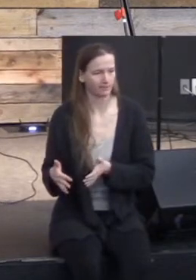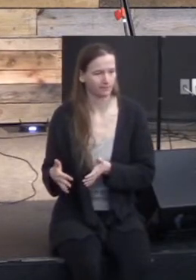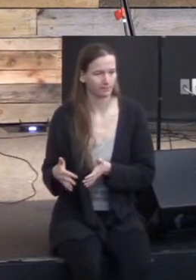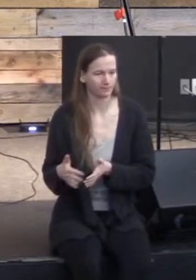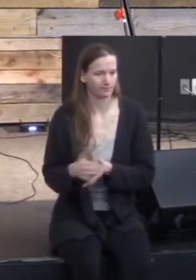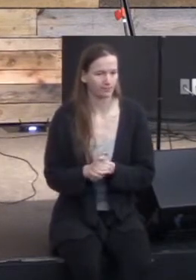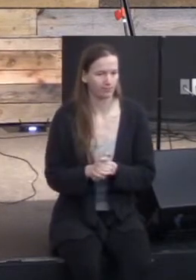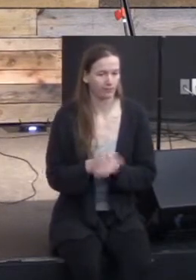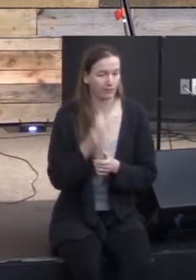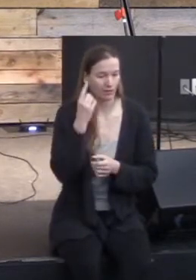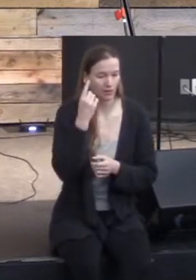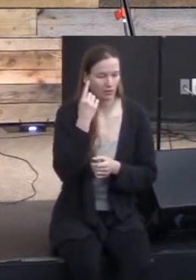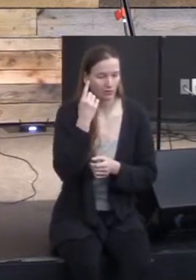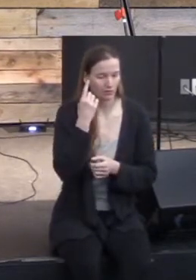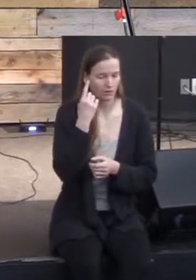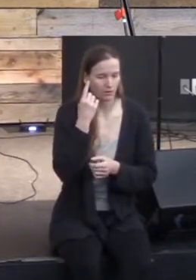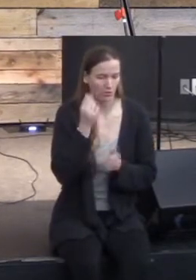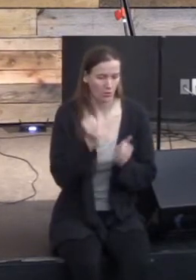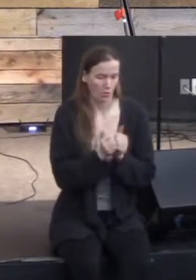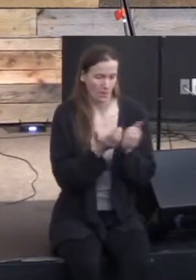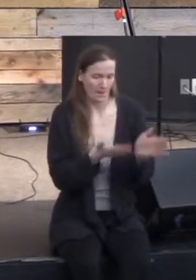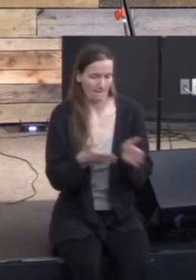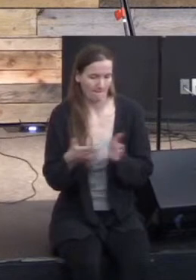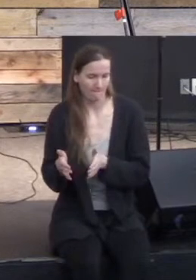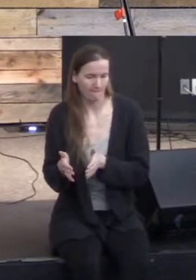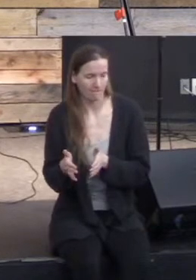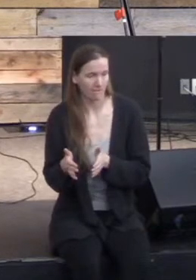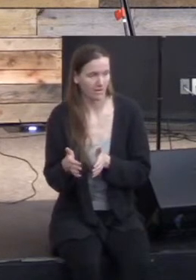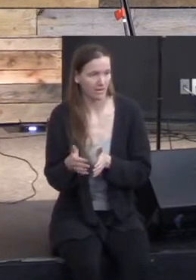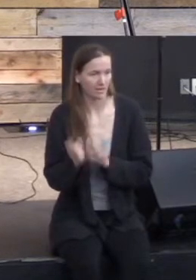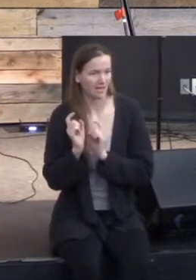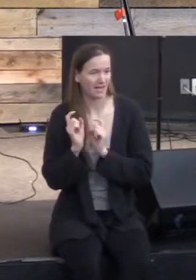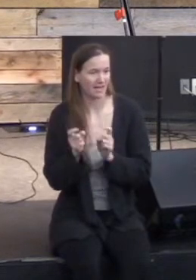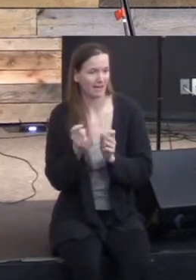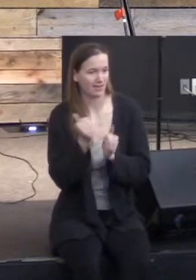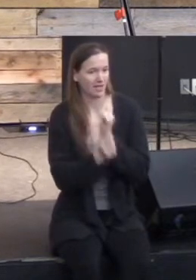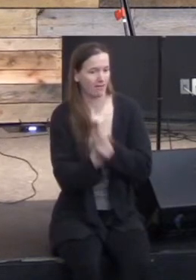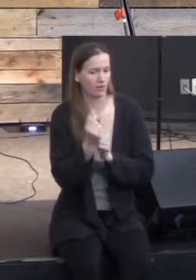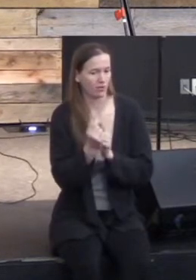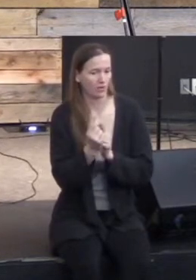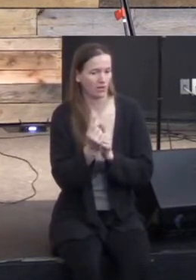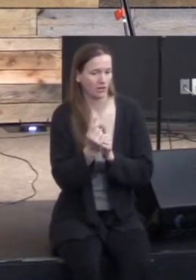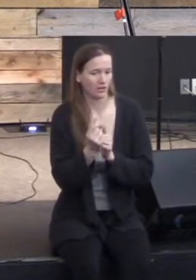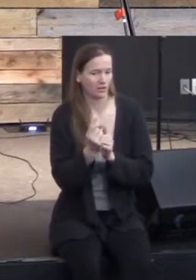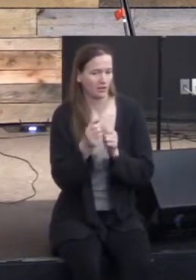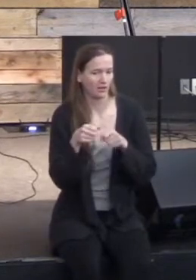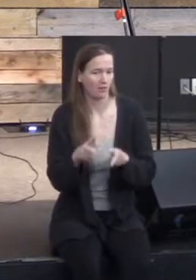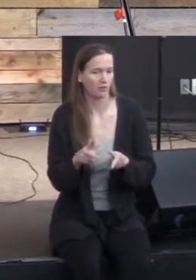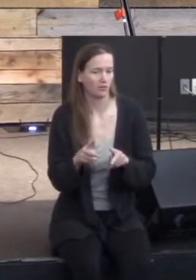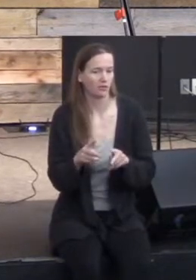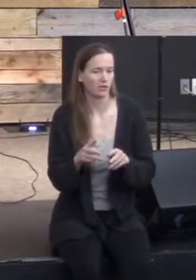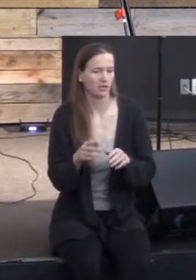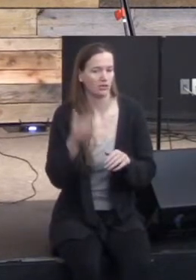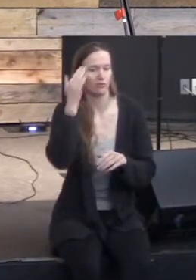plan because with this plan, it gives everyone a chance to get to know